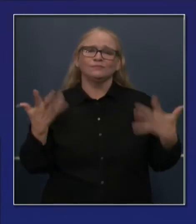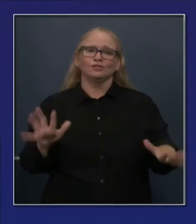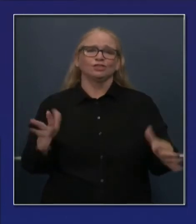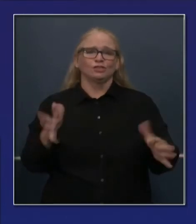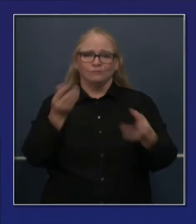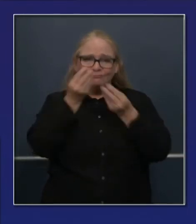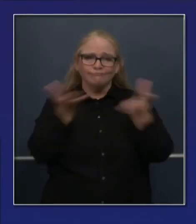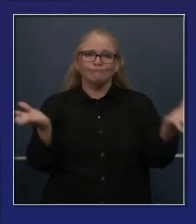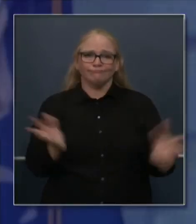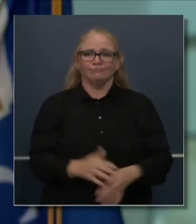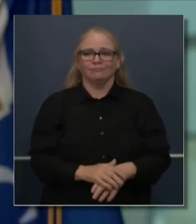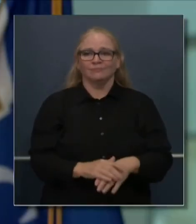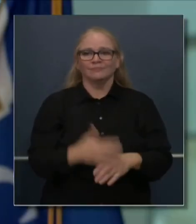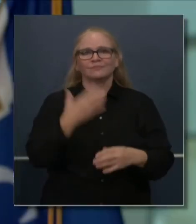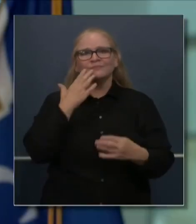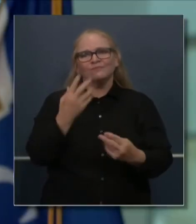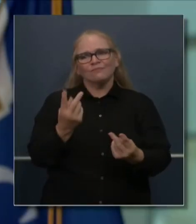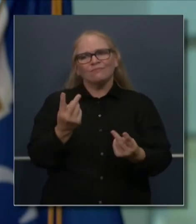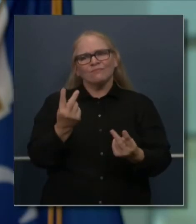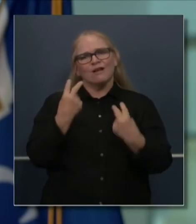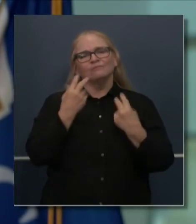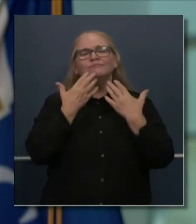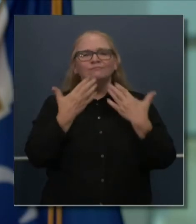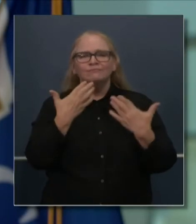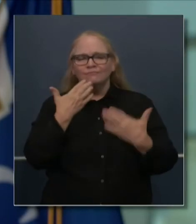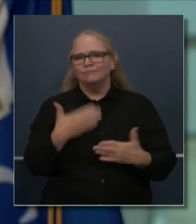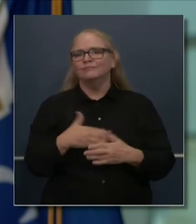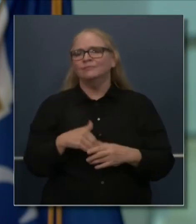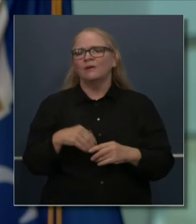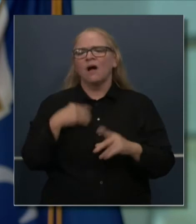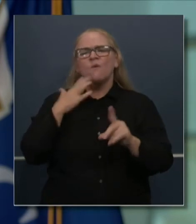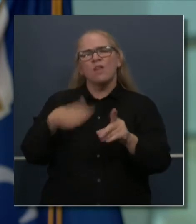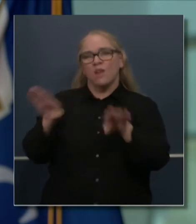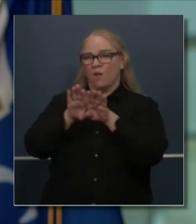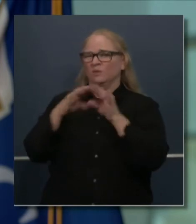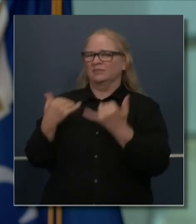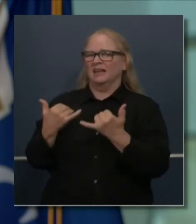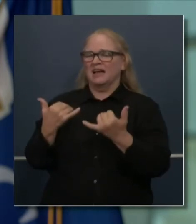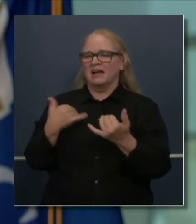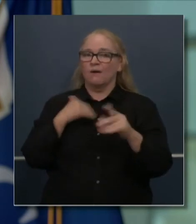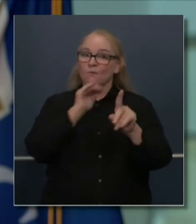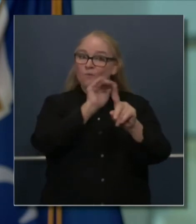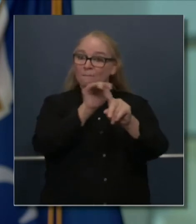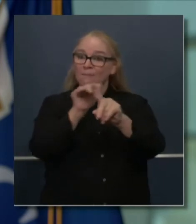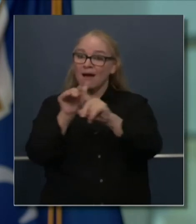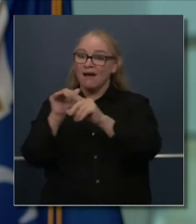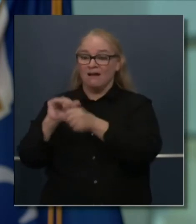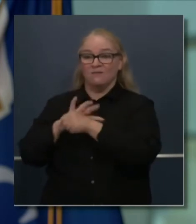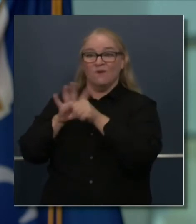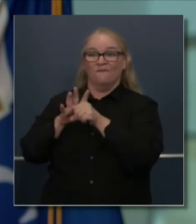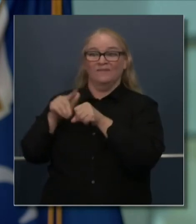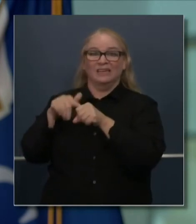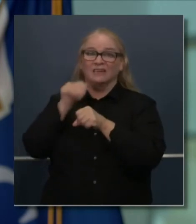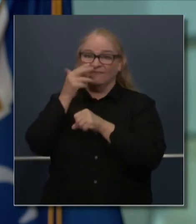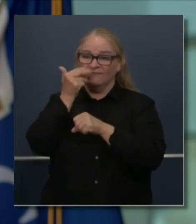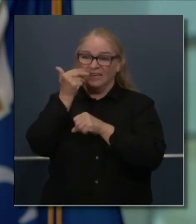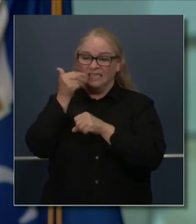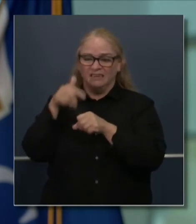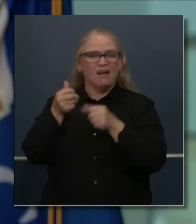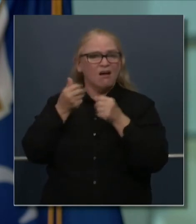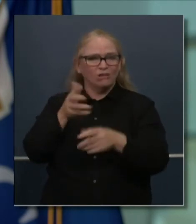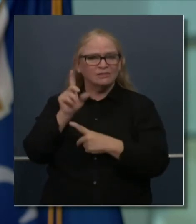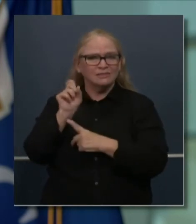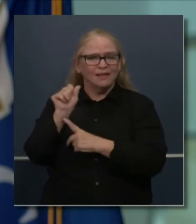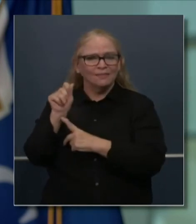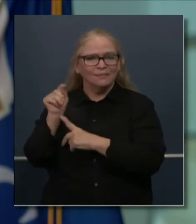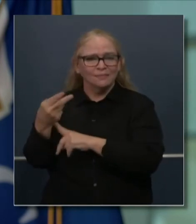I want to just conclude by reminding you of how deadly this disease continues to be. Over the